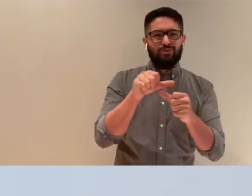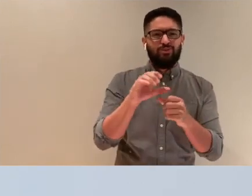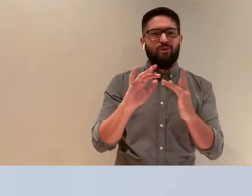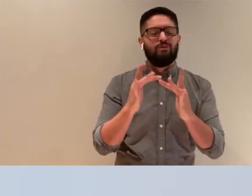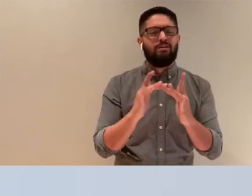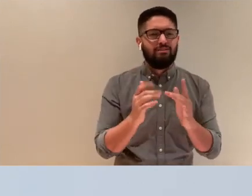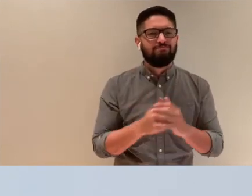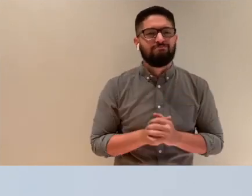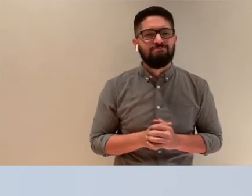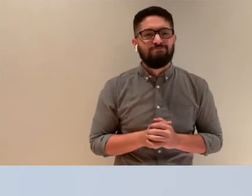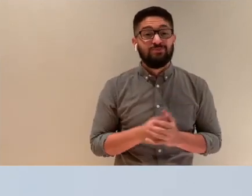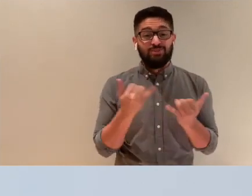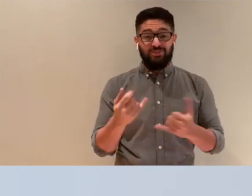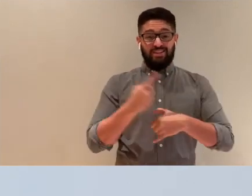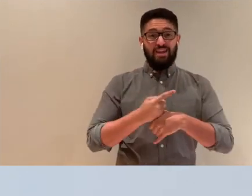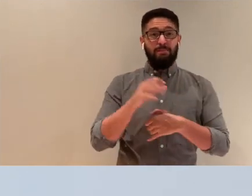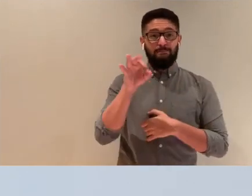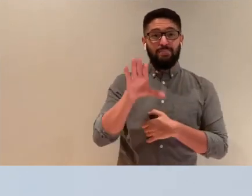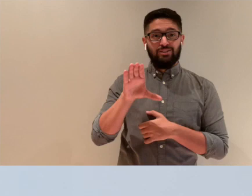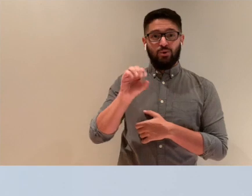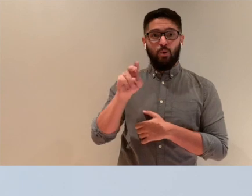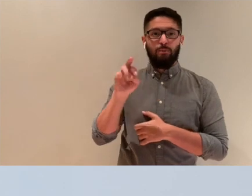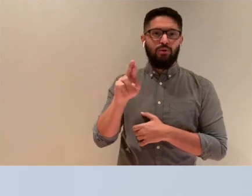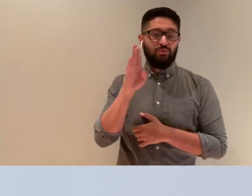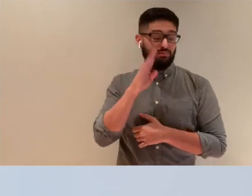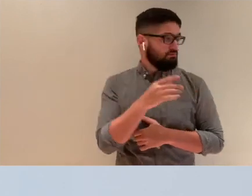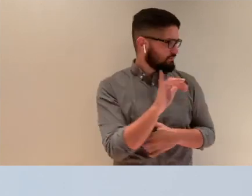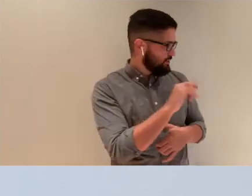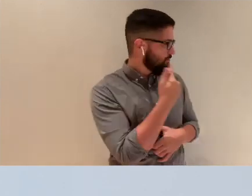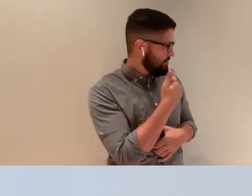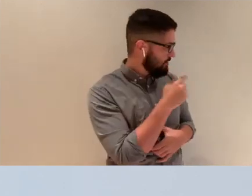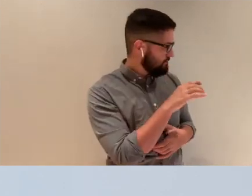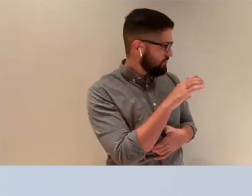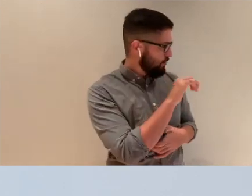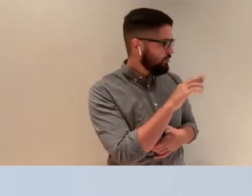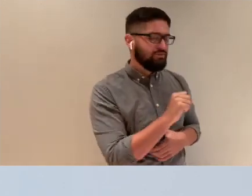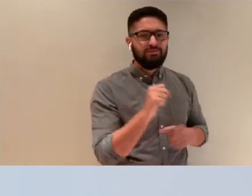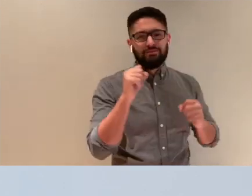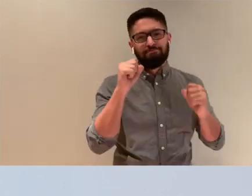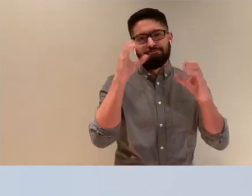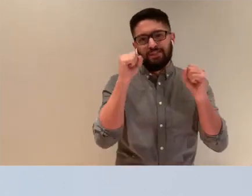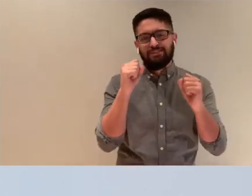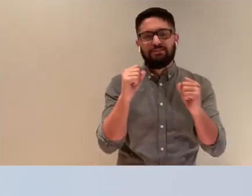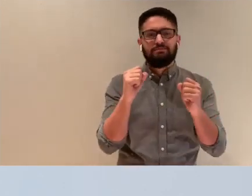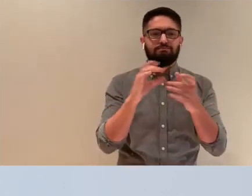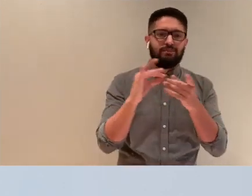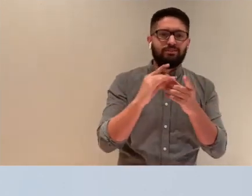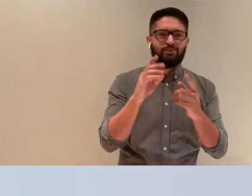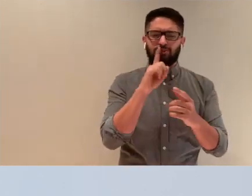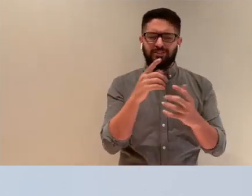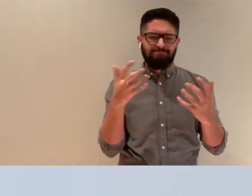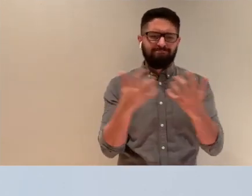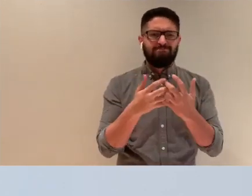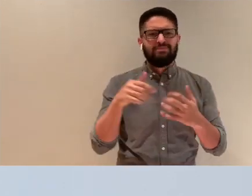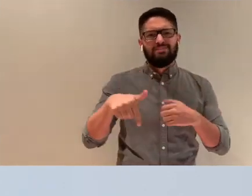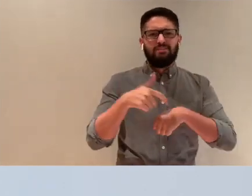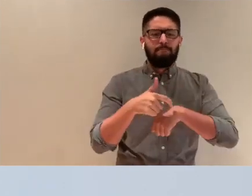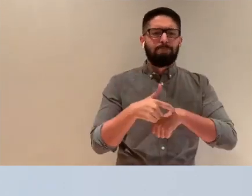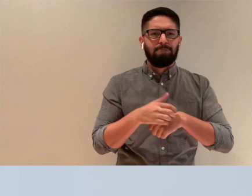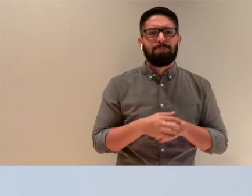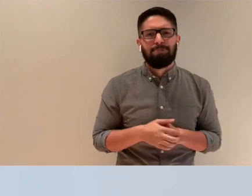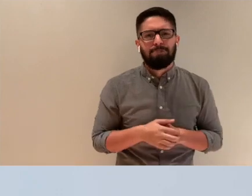online. In fact, today, Pastor Omar is gonna be bringing, like you said, Pastor Carlos, an amazing message that fits this time.